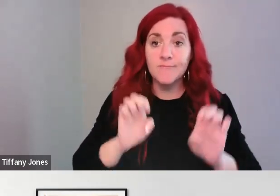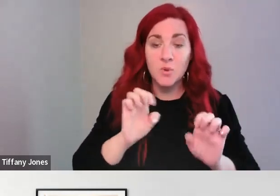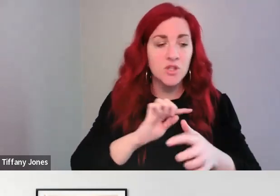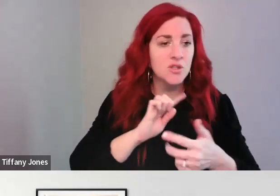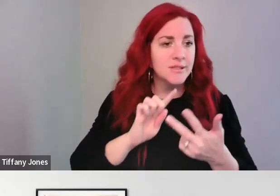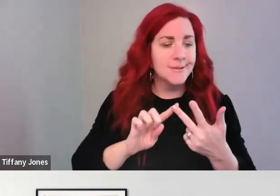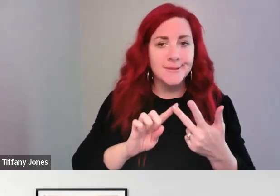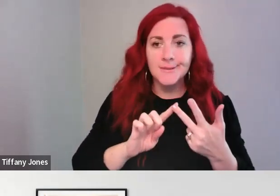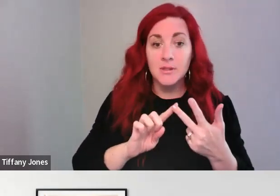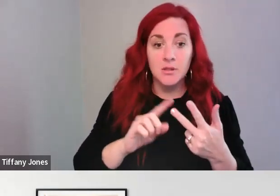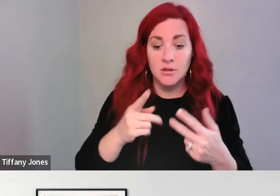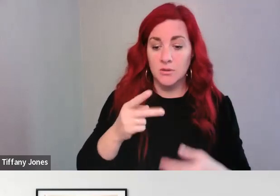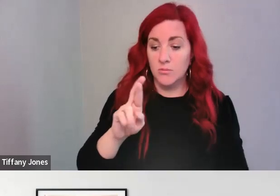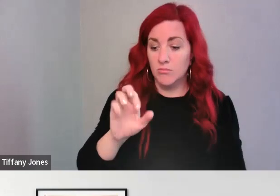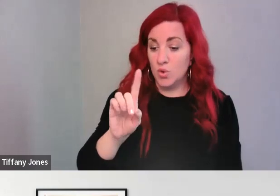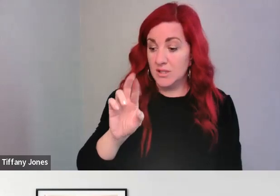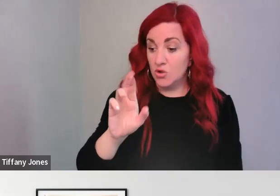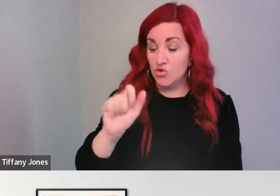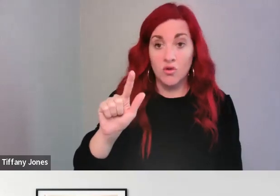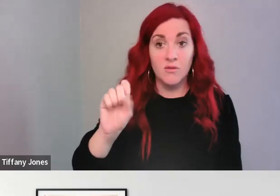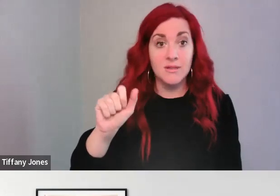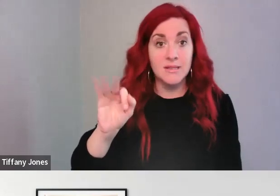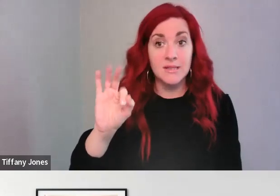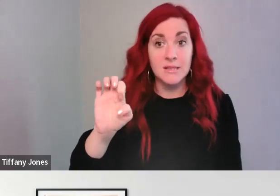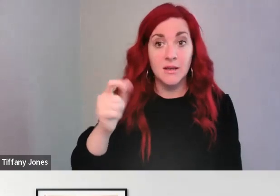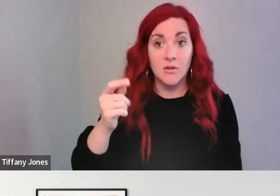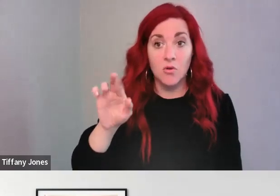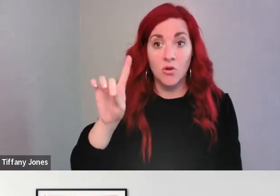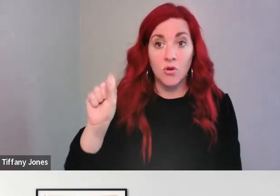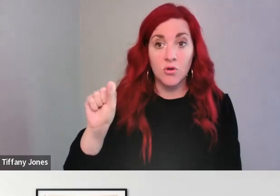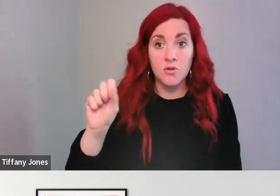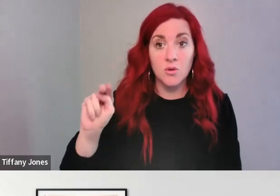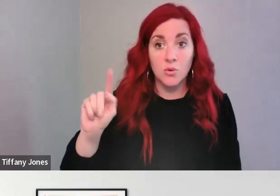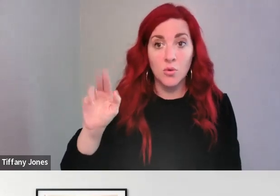does, the procedural safeguards notice itself does talk about language access.